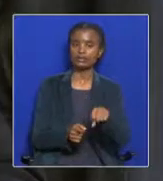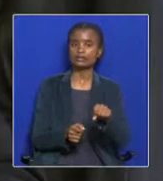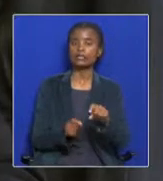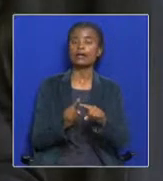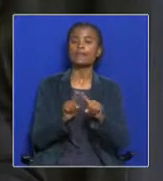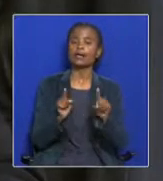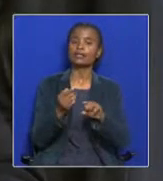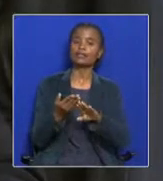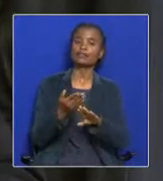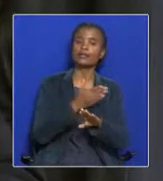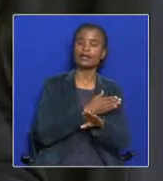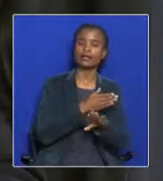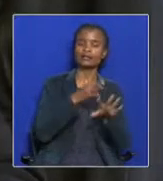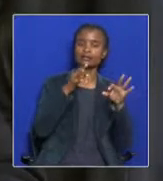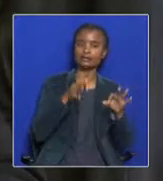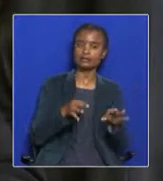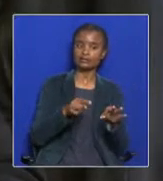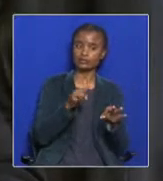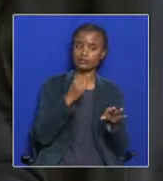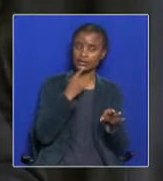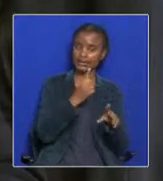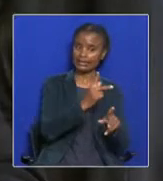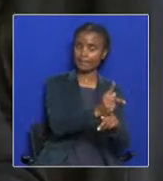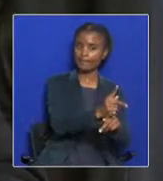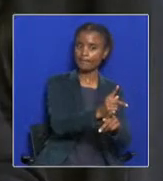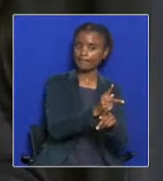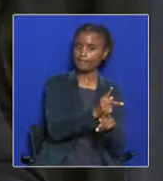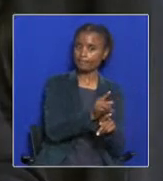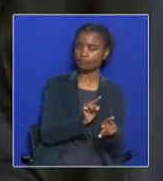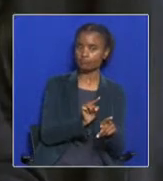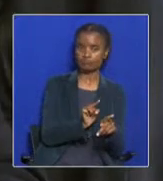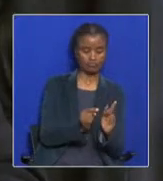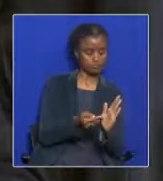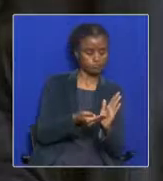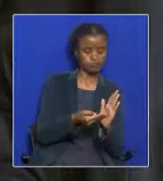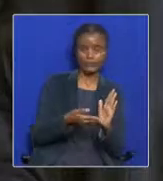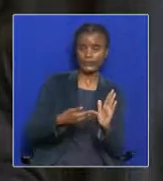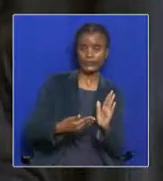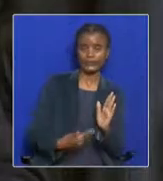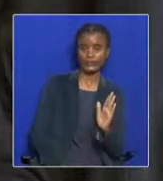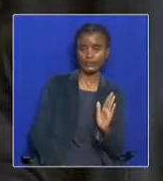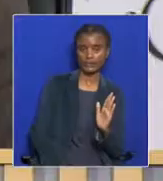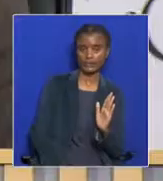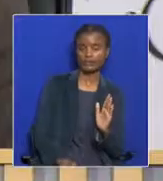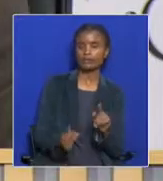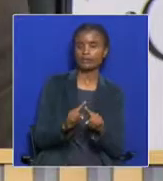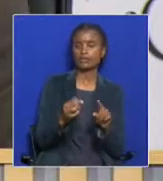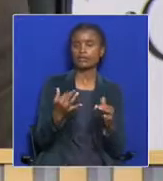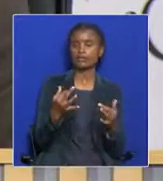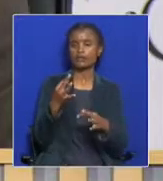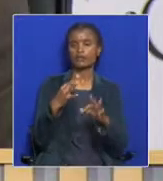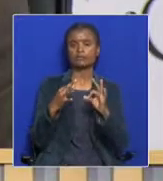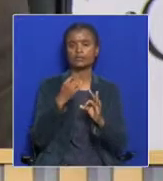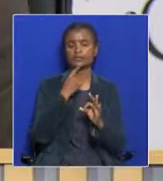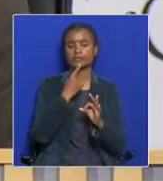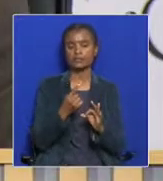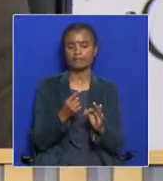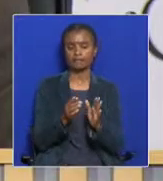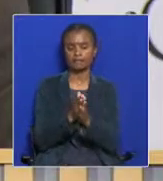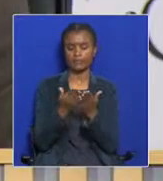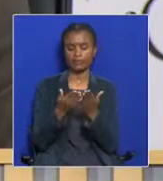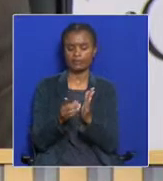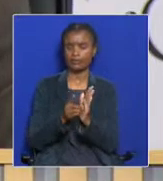to detain it. So your explanation that, well, the diary doesn't record that kind of thing is not correct.